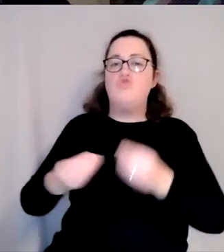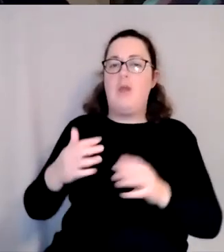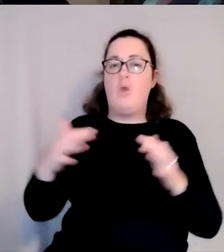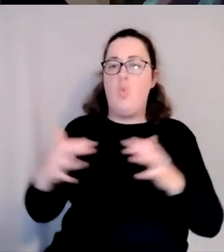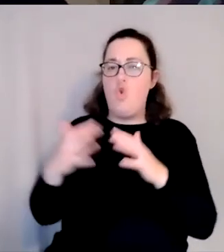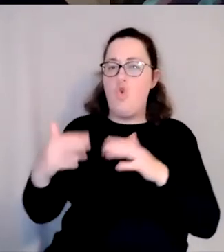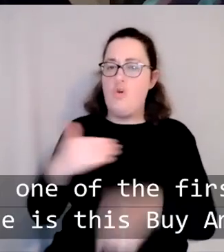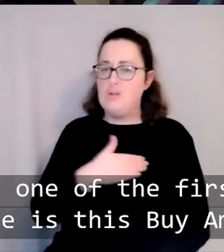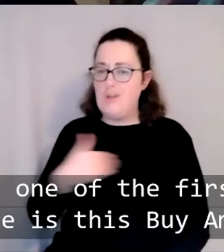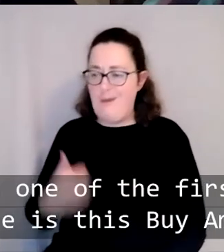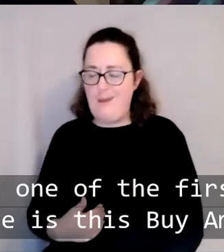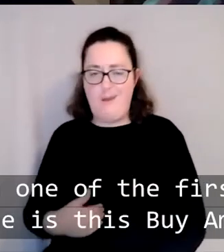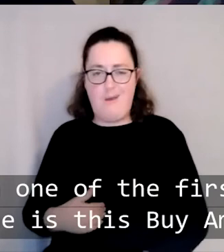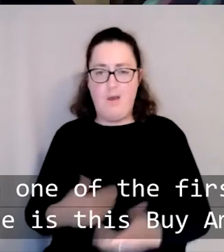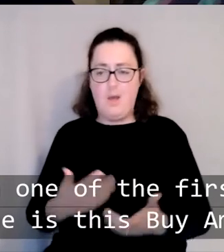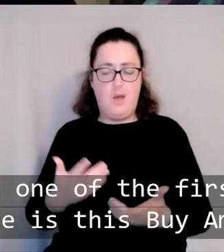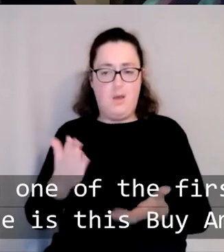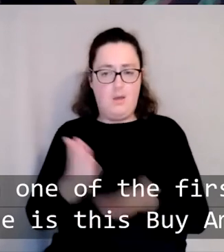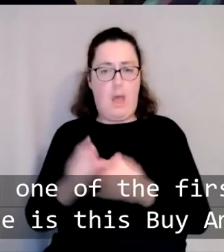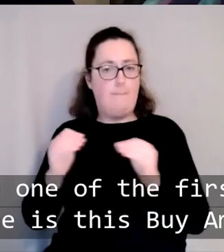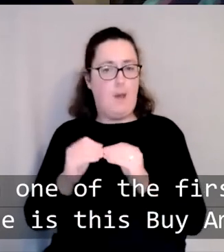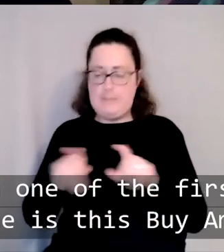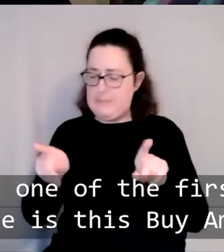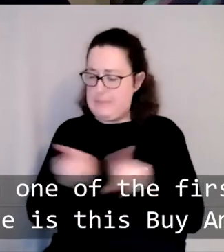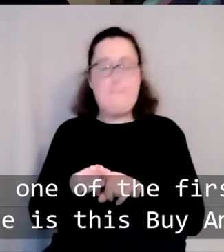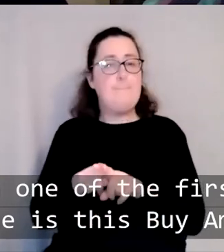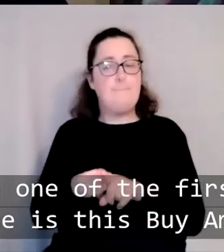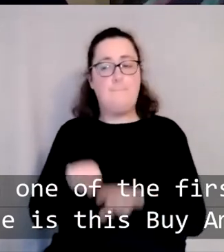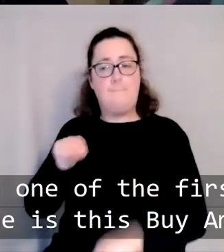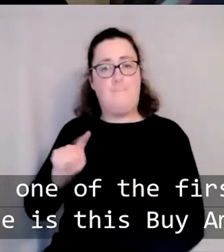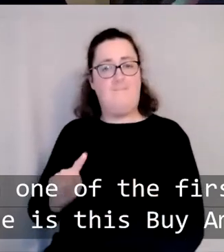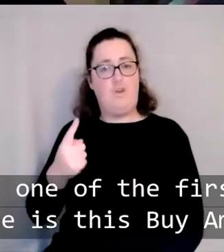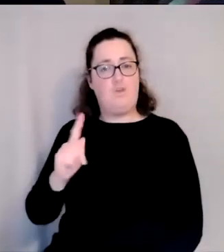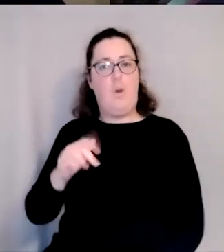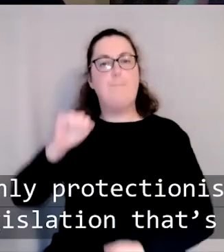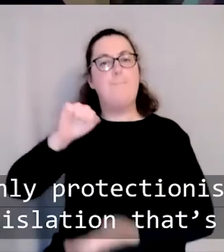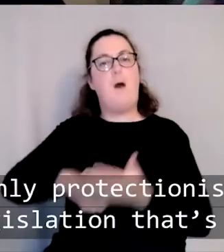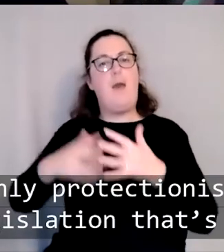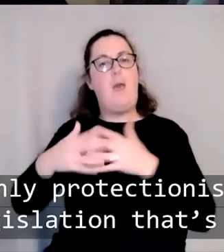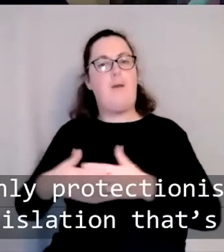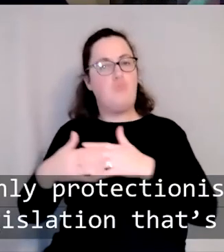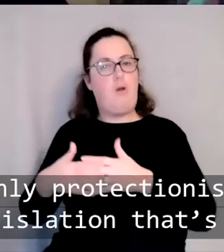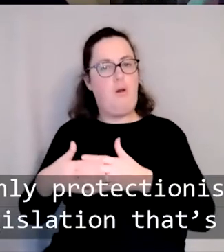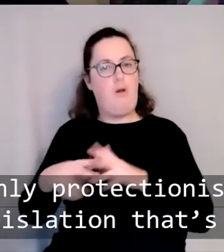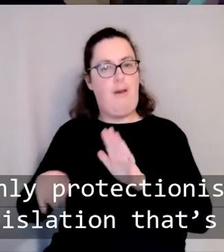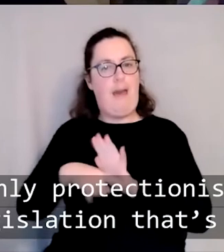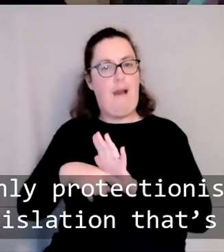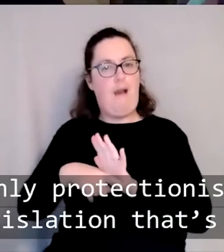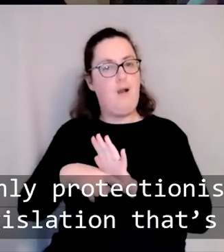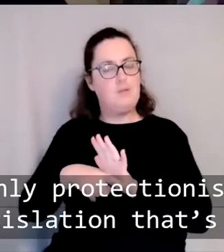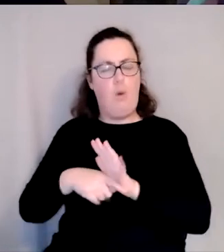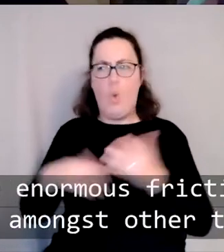China. Very much one of the first things Biden's done is this Buy America Act. So it's a highly protectionist piece